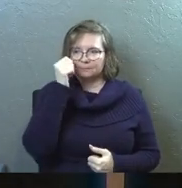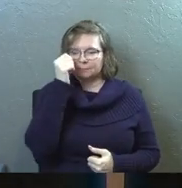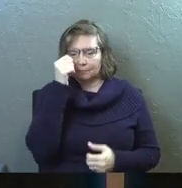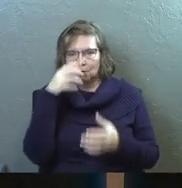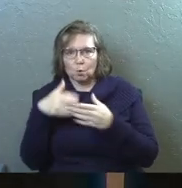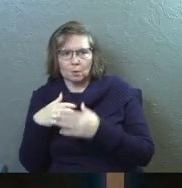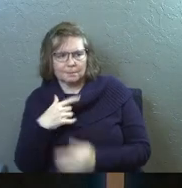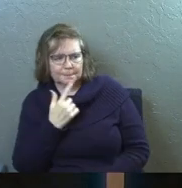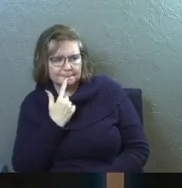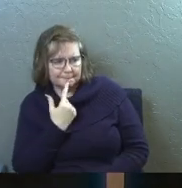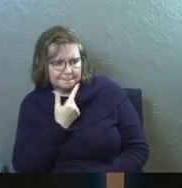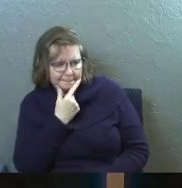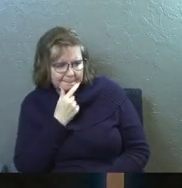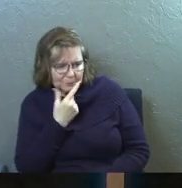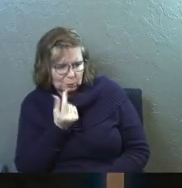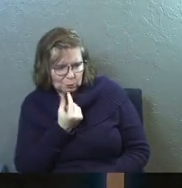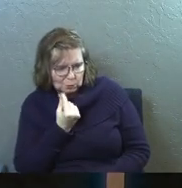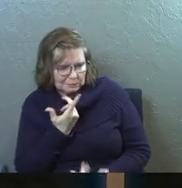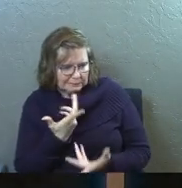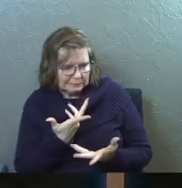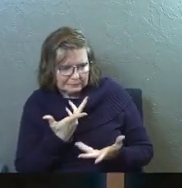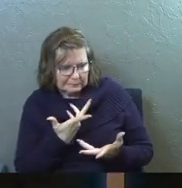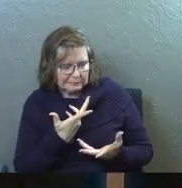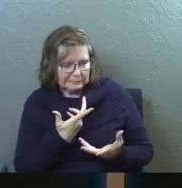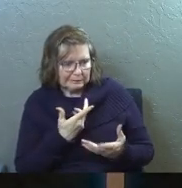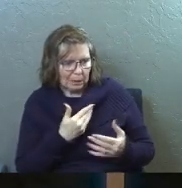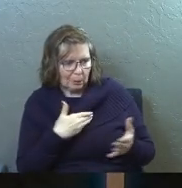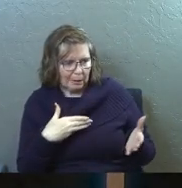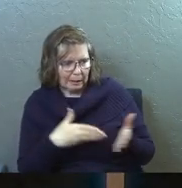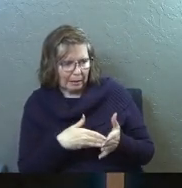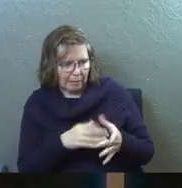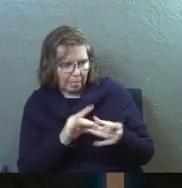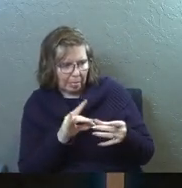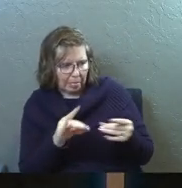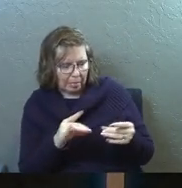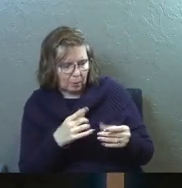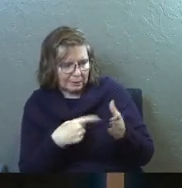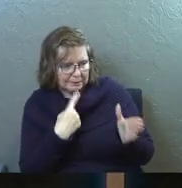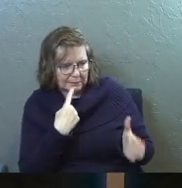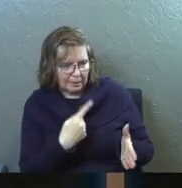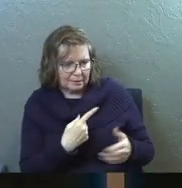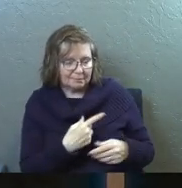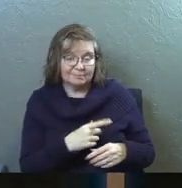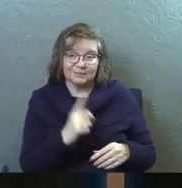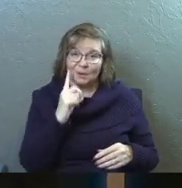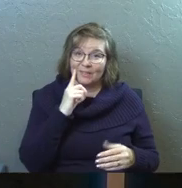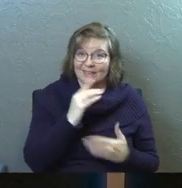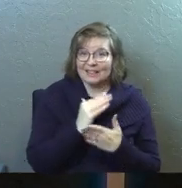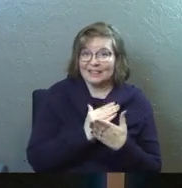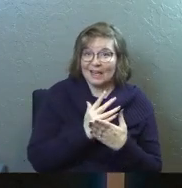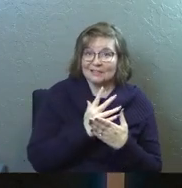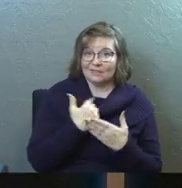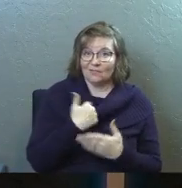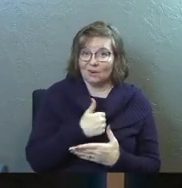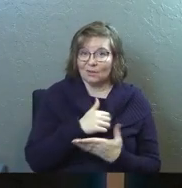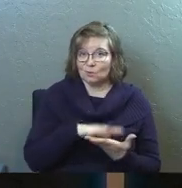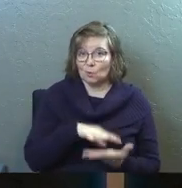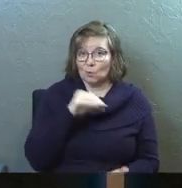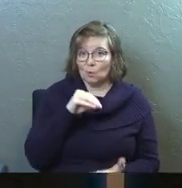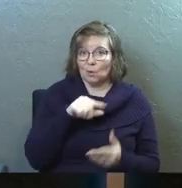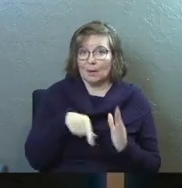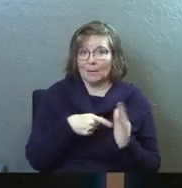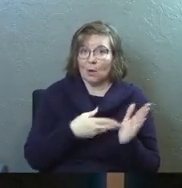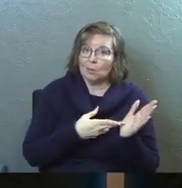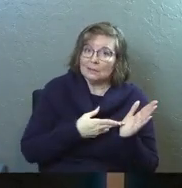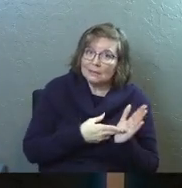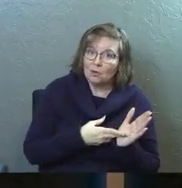do we do? How can we refute what has happened? I think there's a lesson there for us about